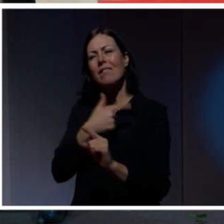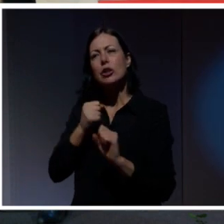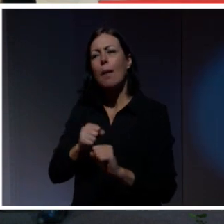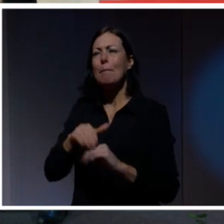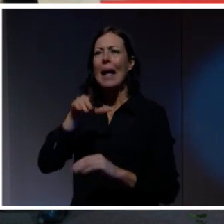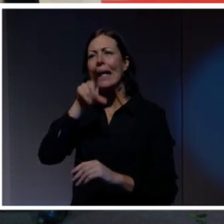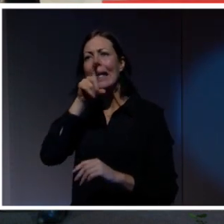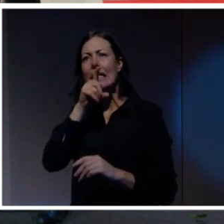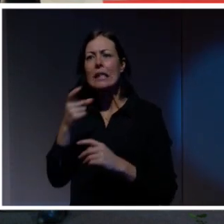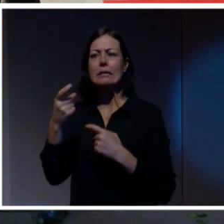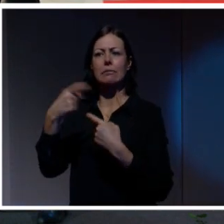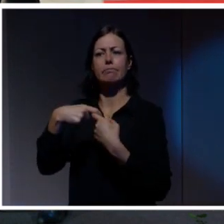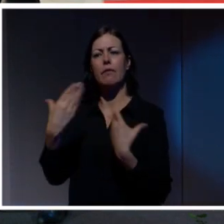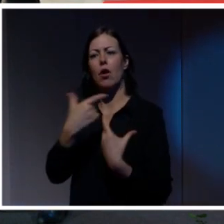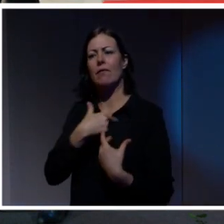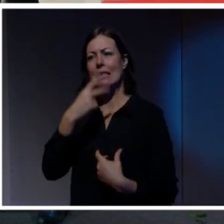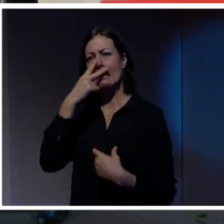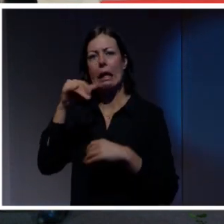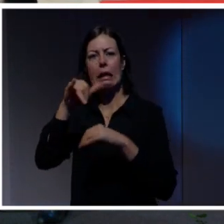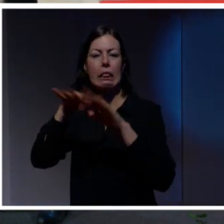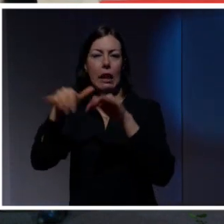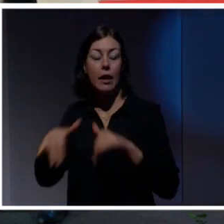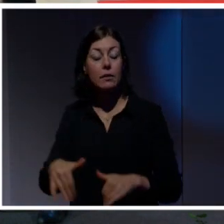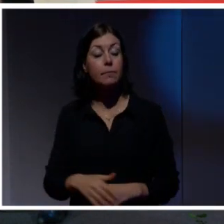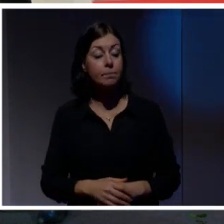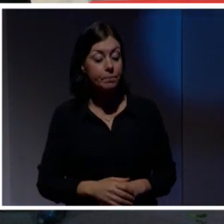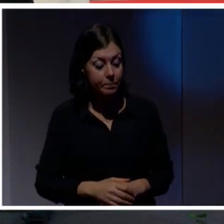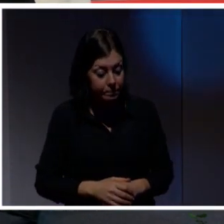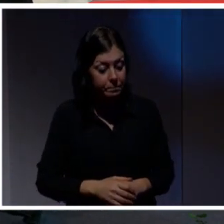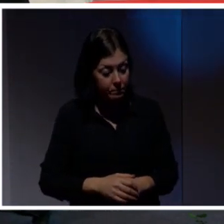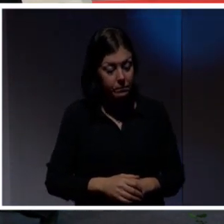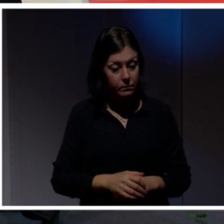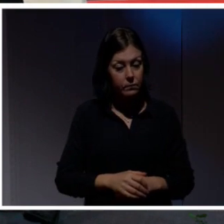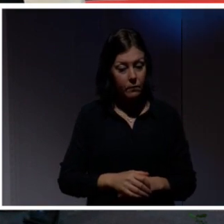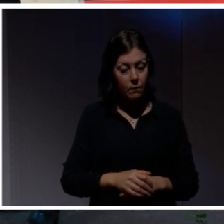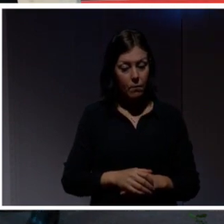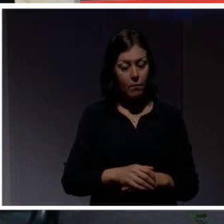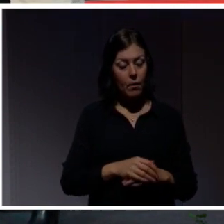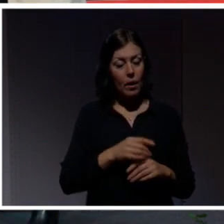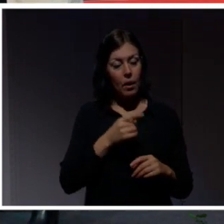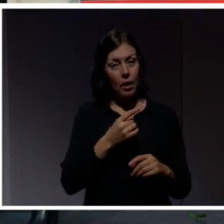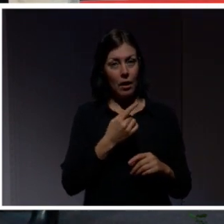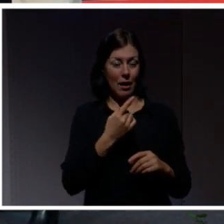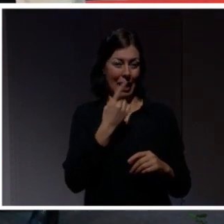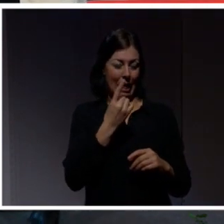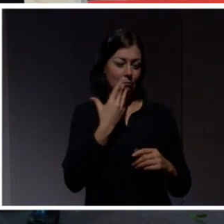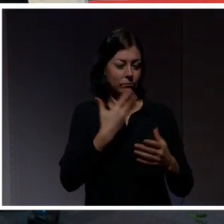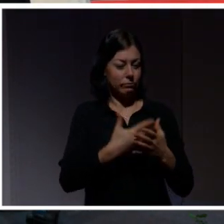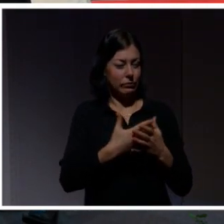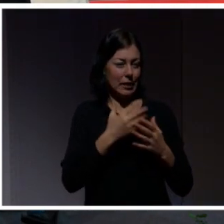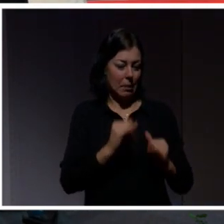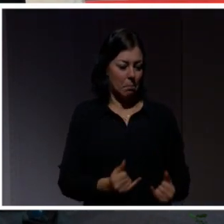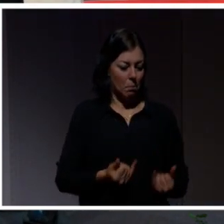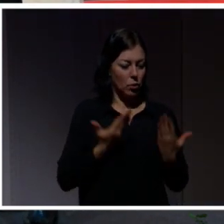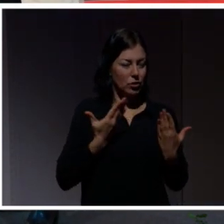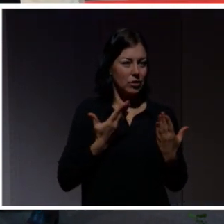Yeah. That does rather lead to the point that you had of why would I trust it. One of the speakers this morning was, one of